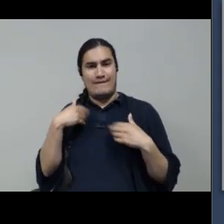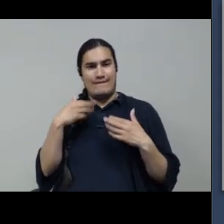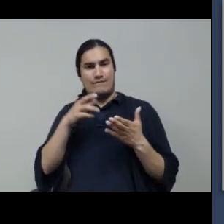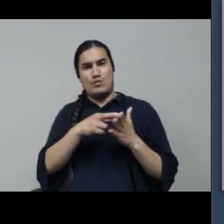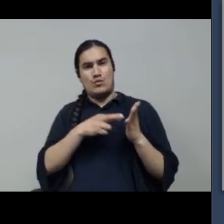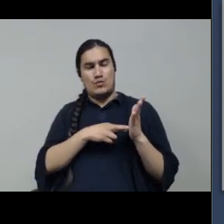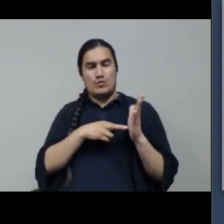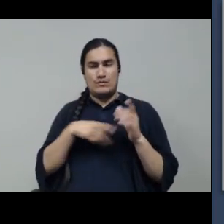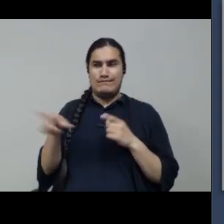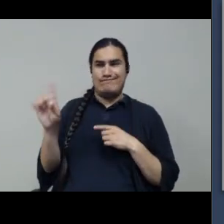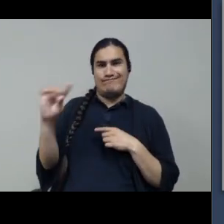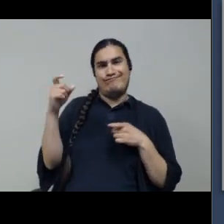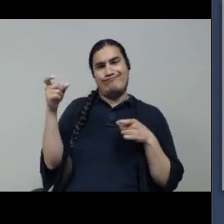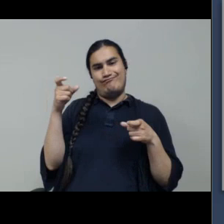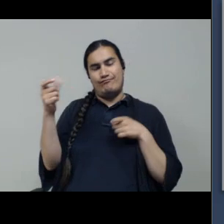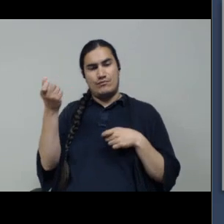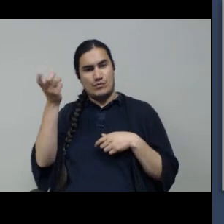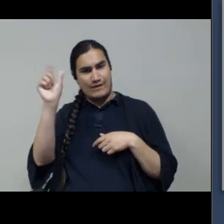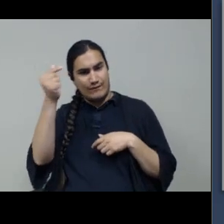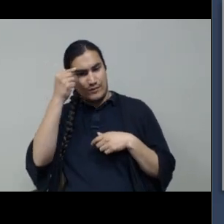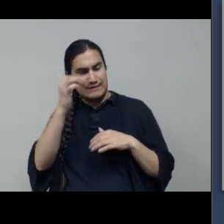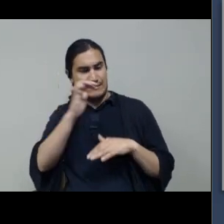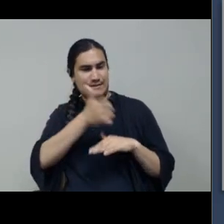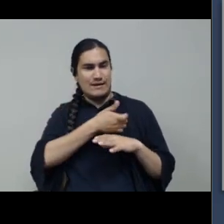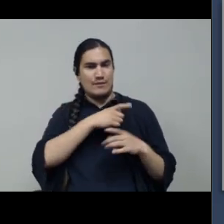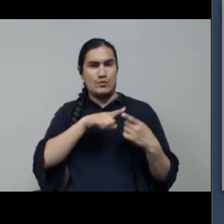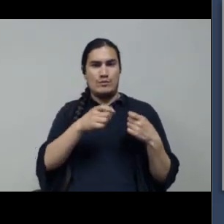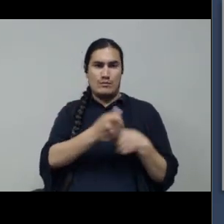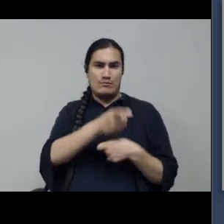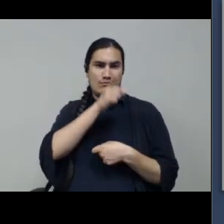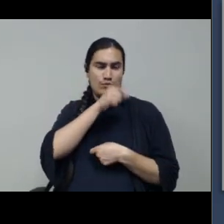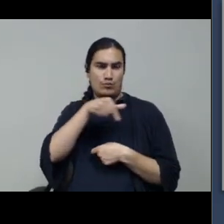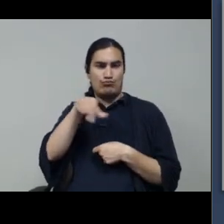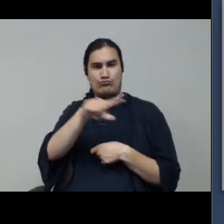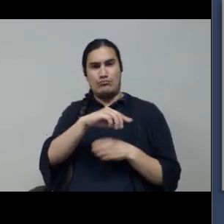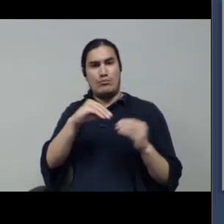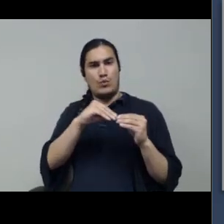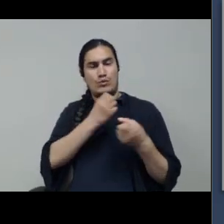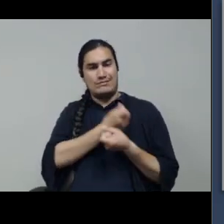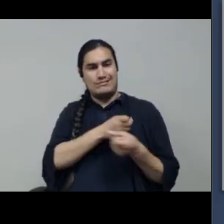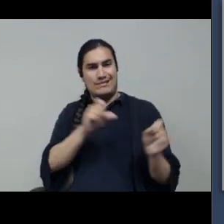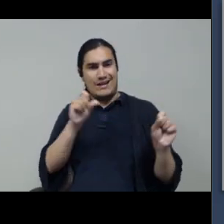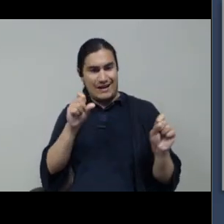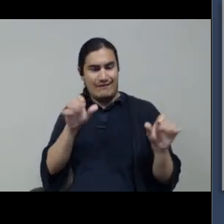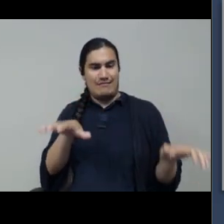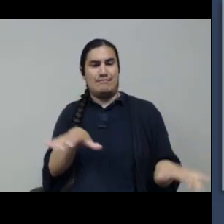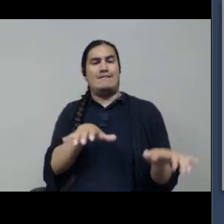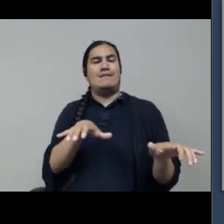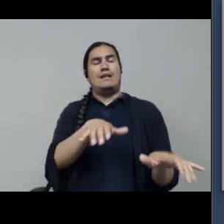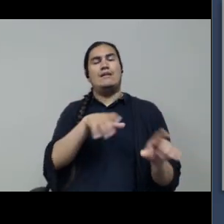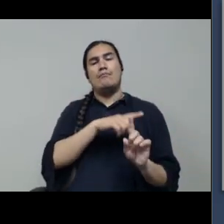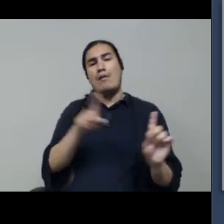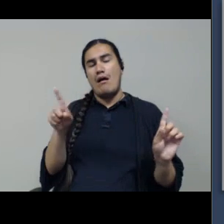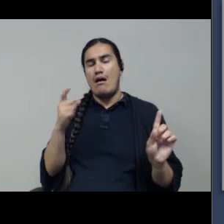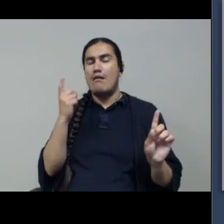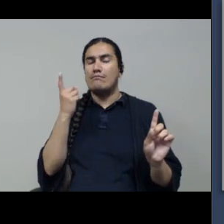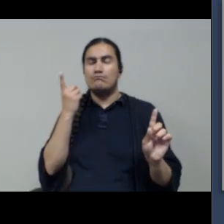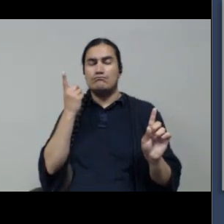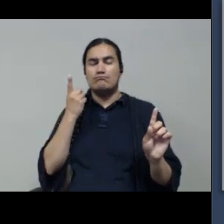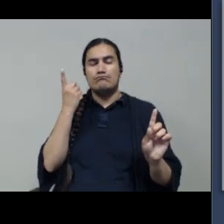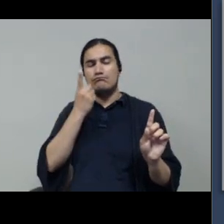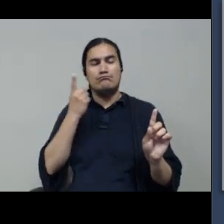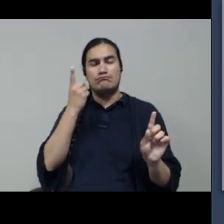municipalities and governments are placing to make it a more safe activity. But there's a recognition